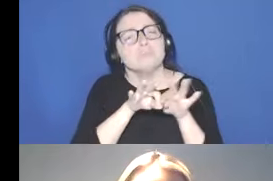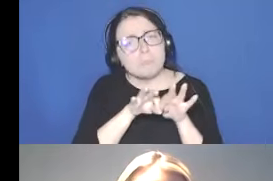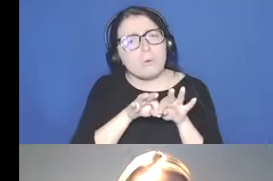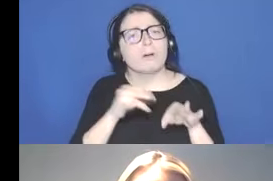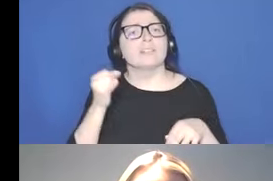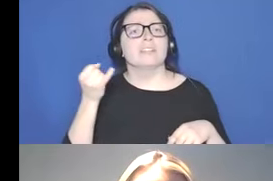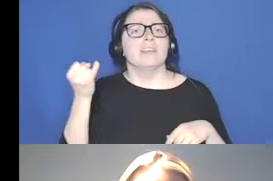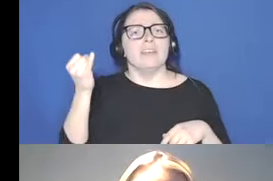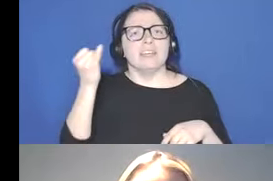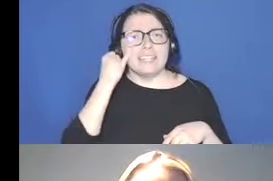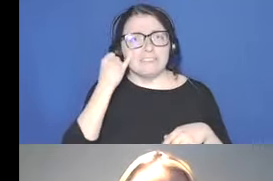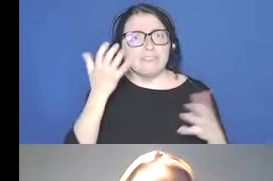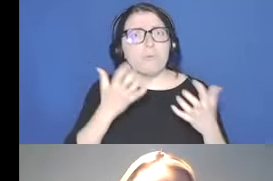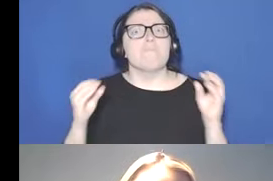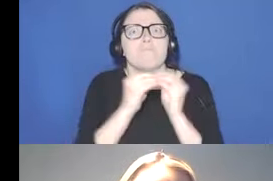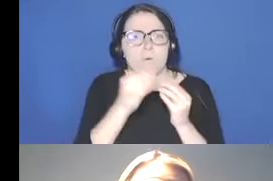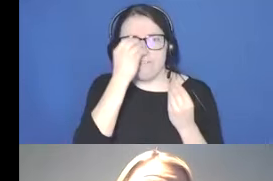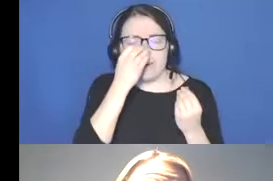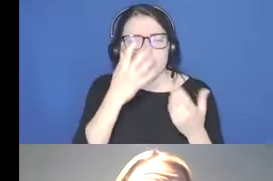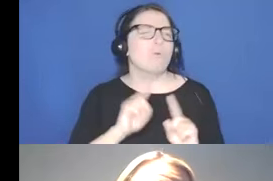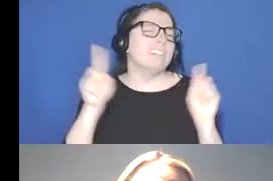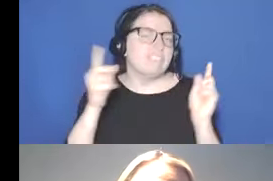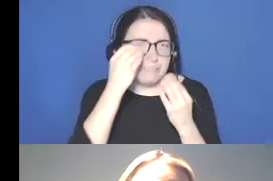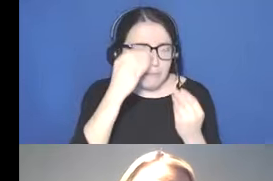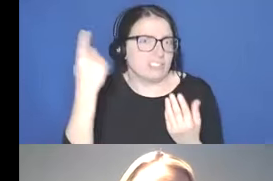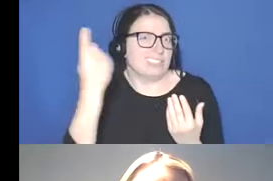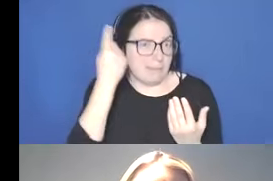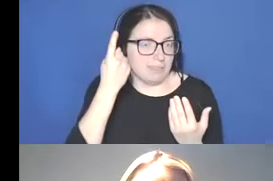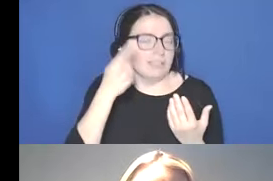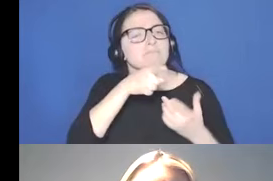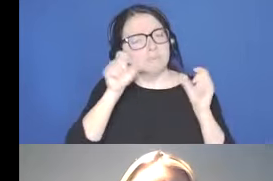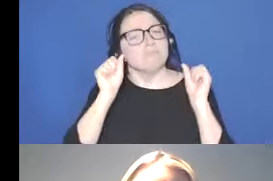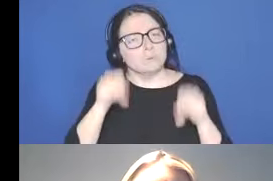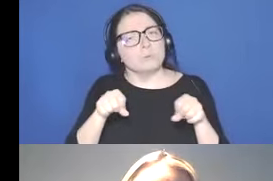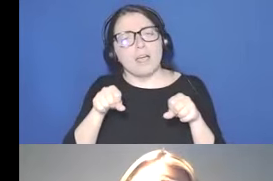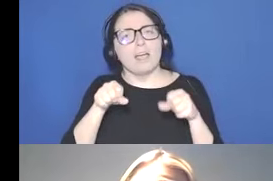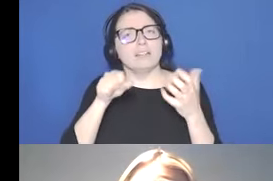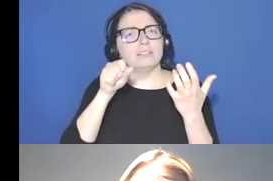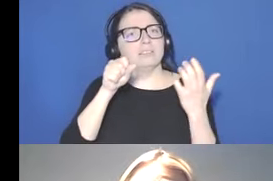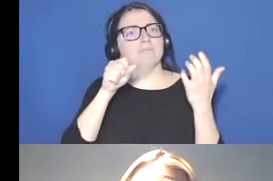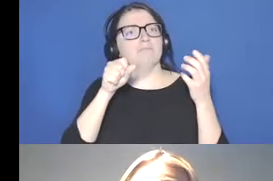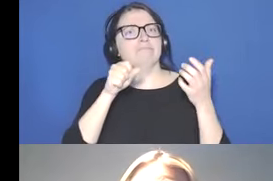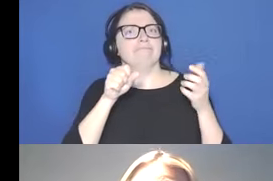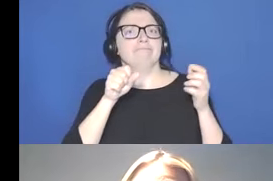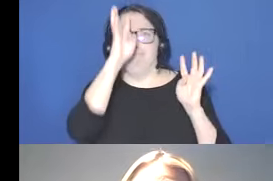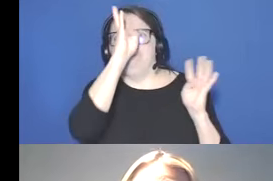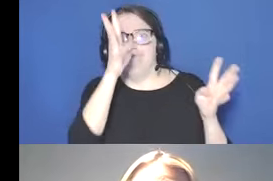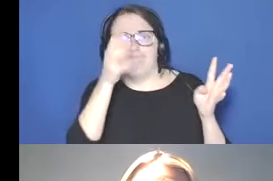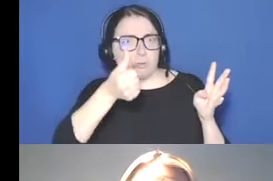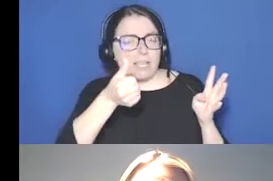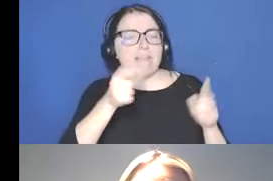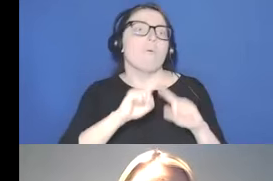adapt a communication sheet for your child, or make your own and provide it to the teacher. Most teachers are really willing to do